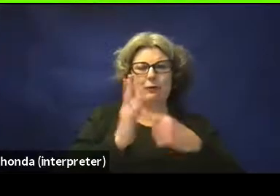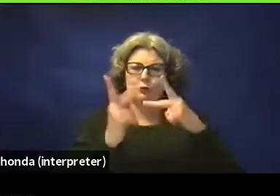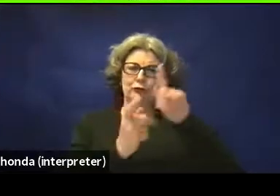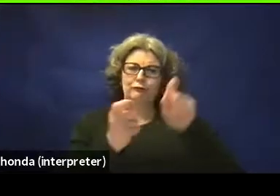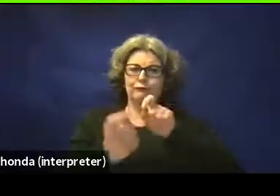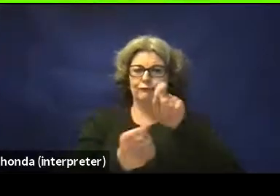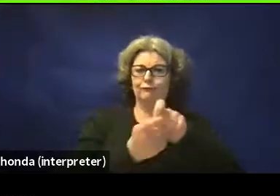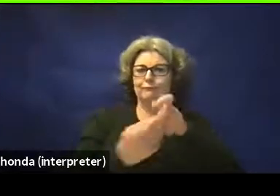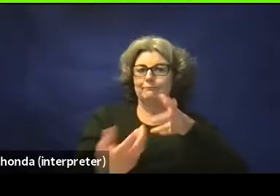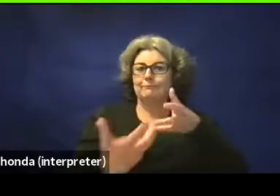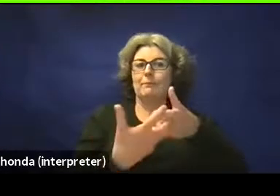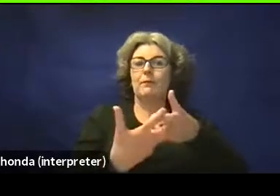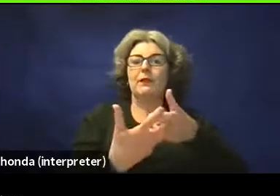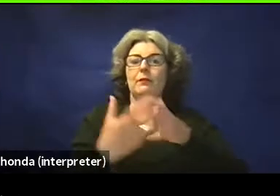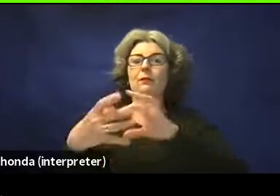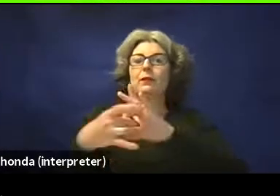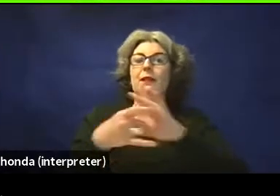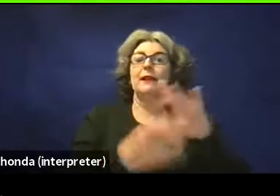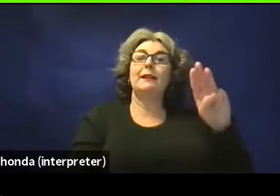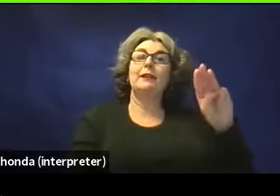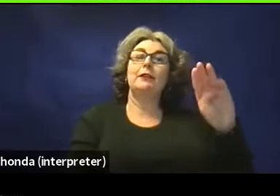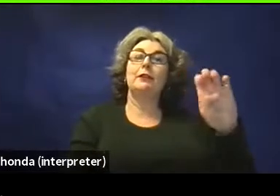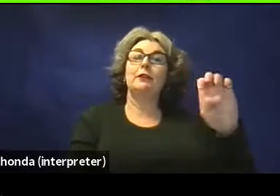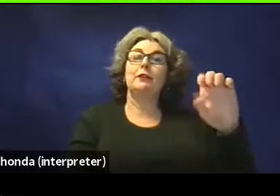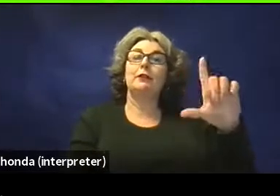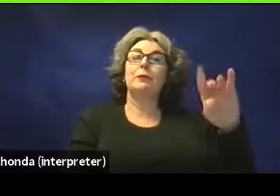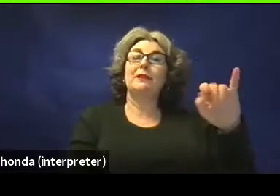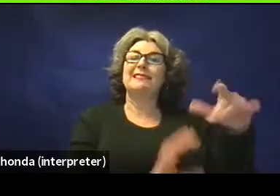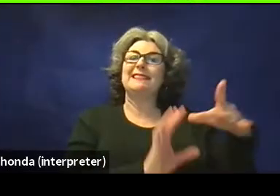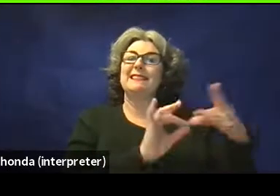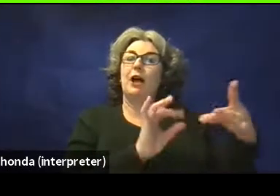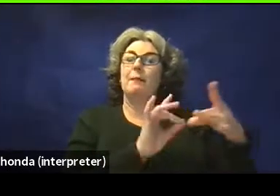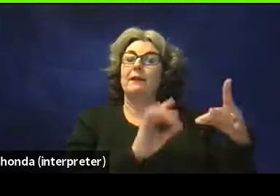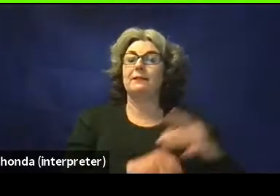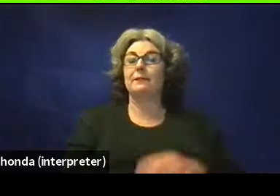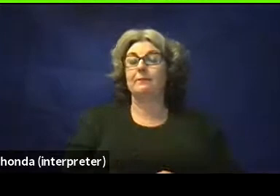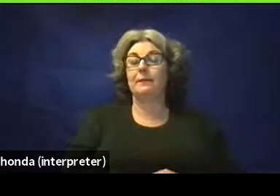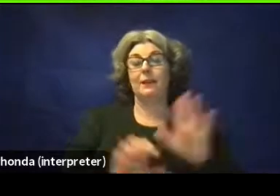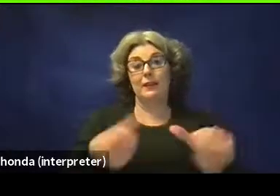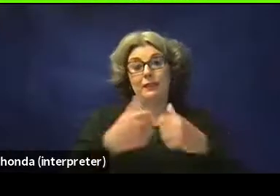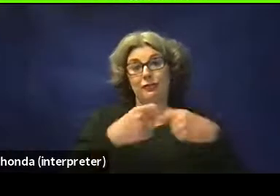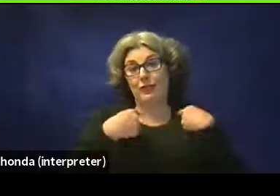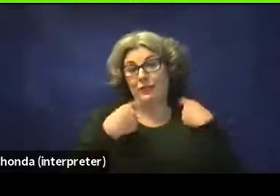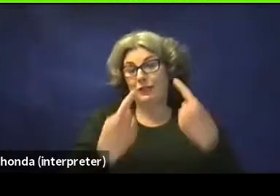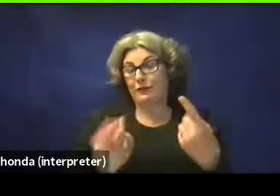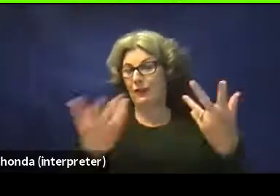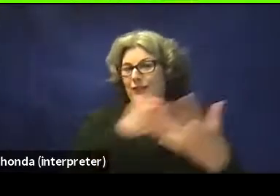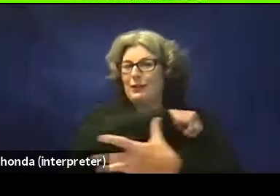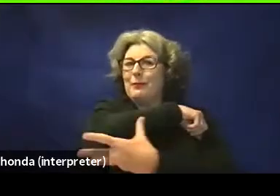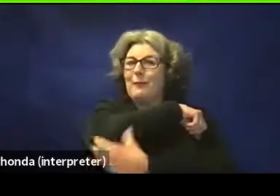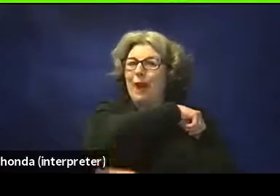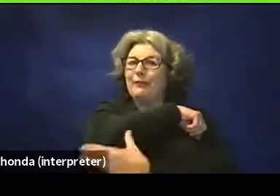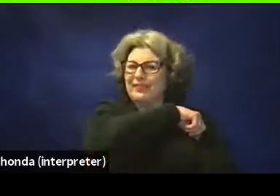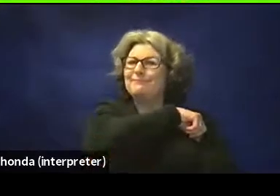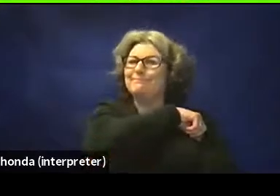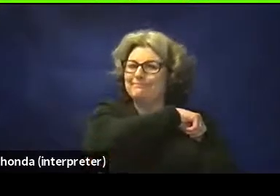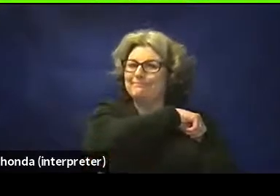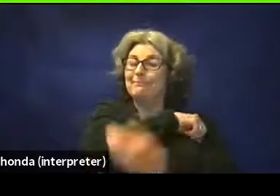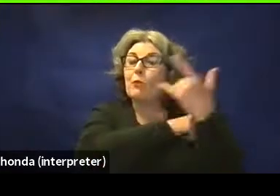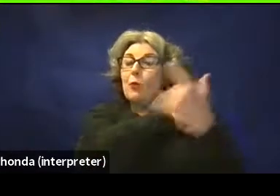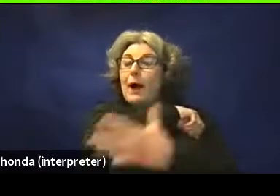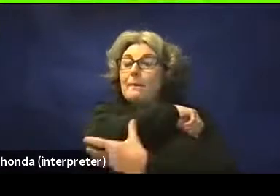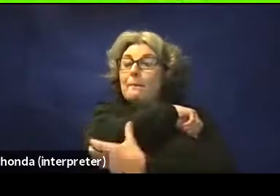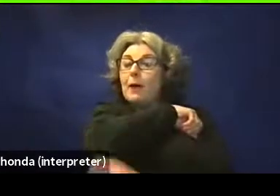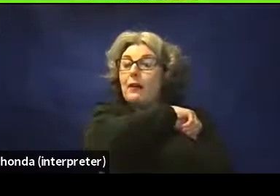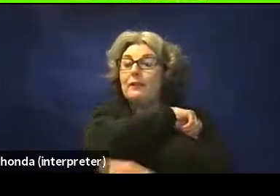tune what she talked about. So really, I would say the biggest challenge is poverty, because poverty